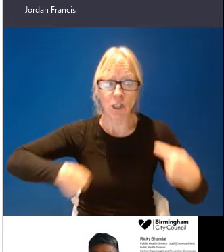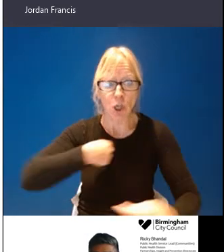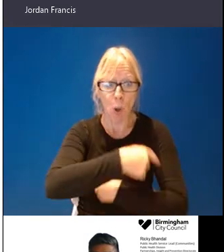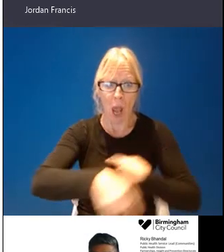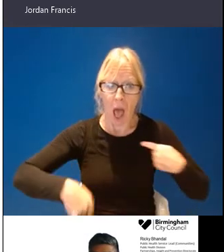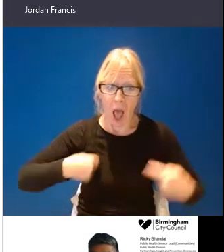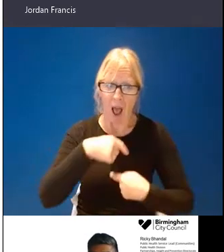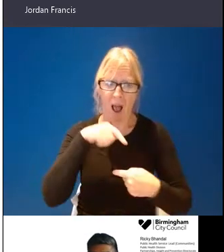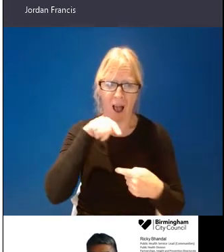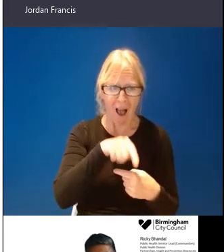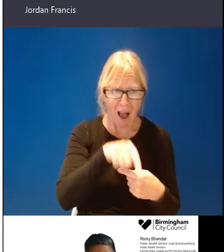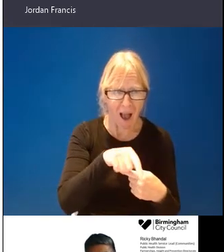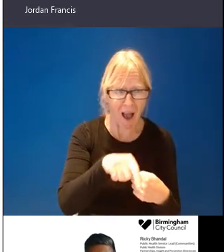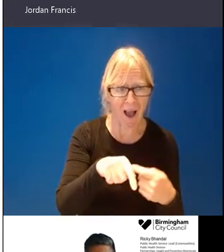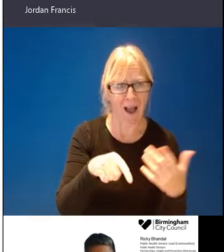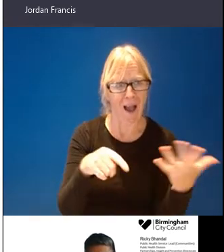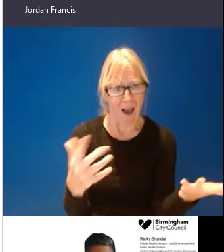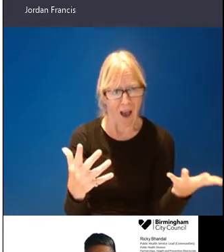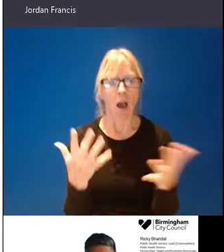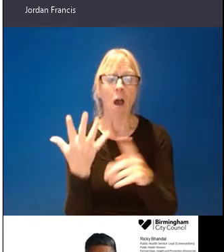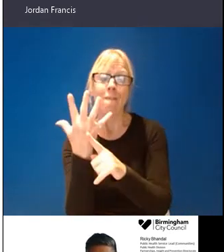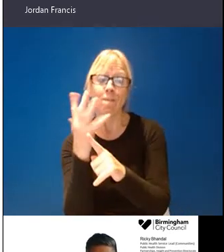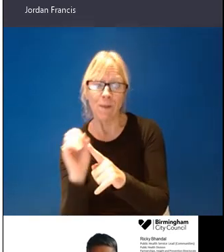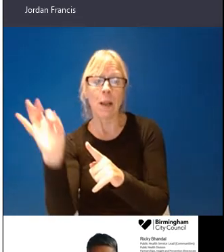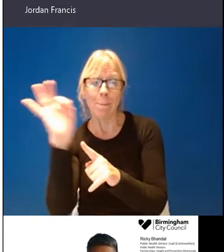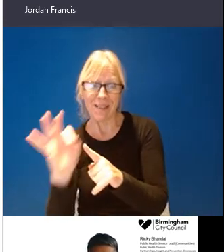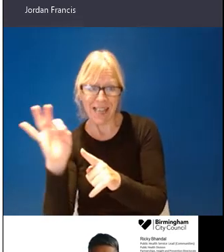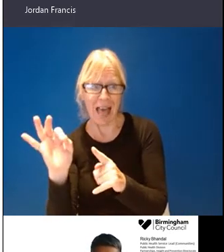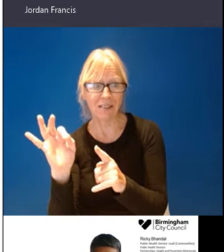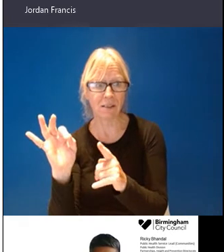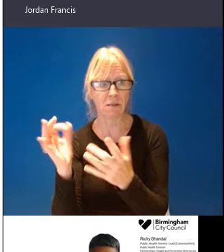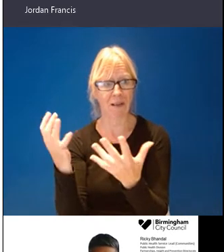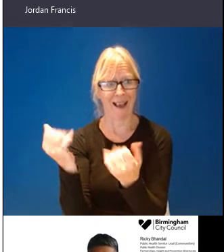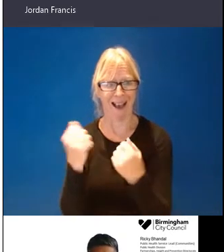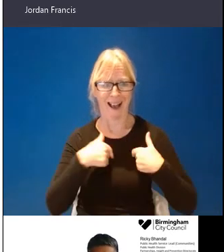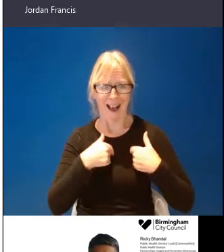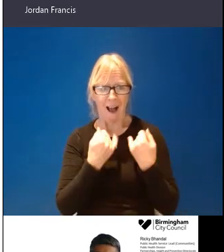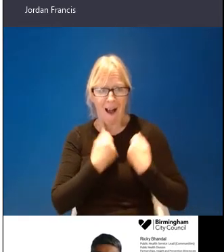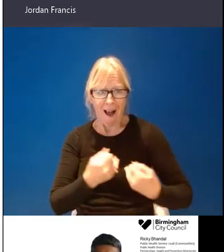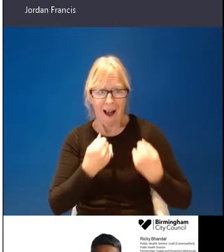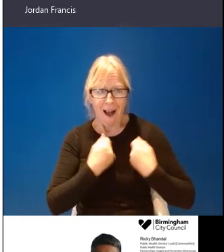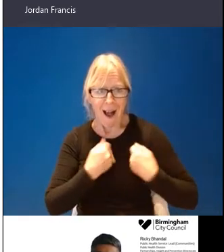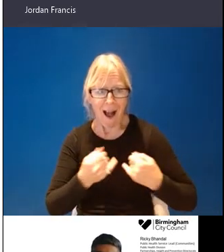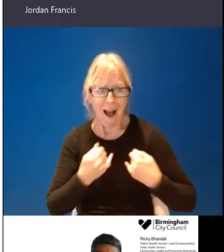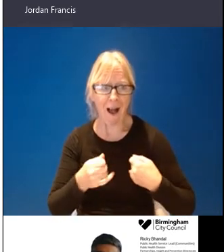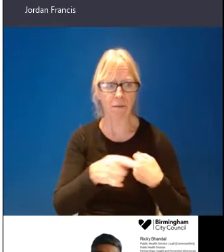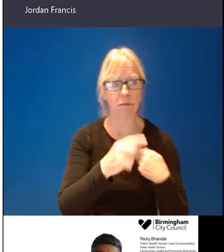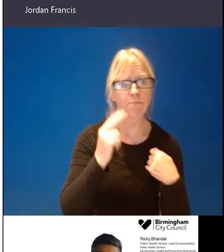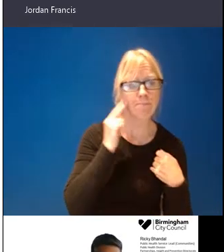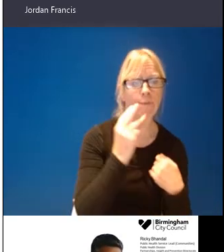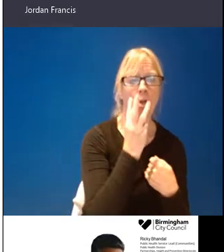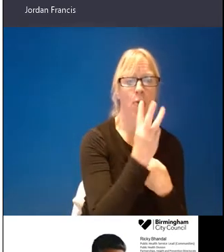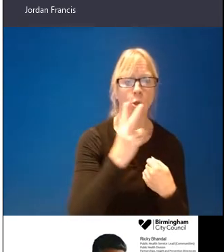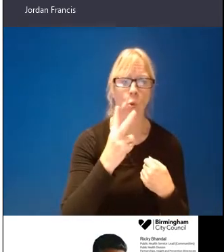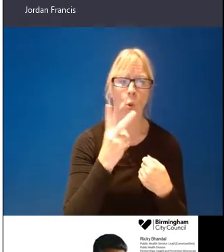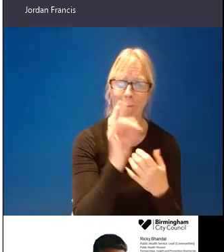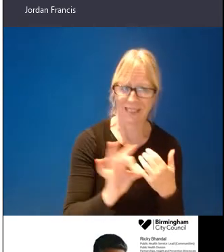to the general 50% of the general population. And then looking at cancer screening as well